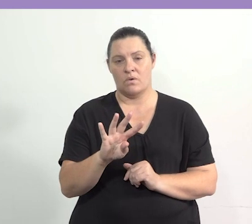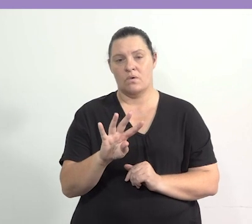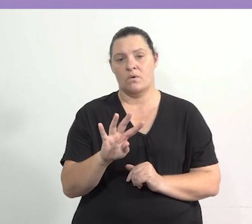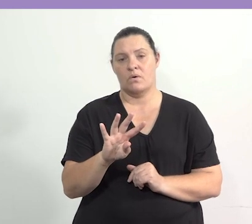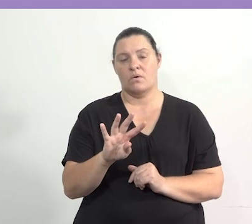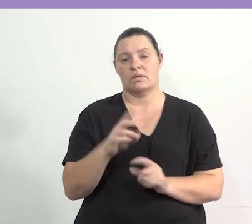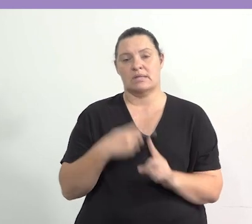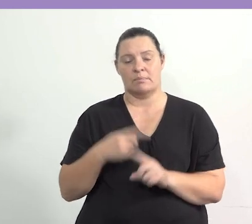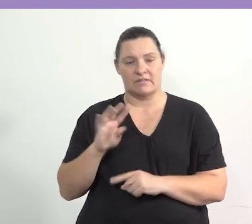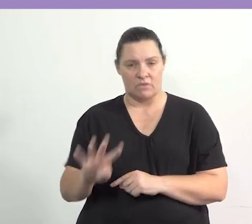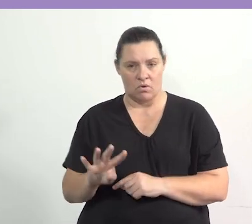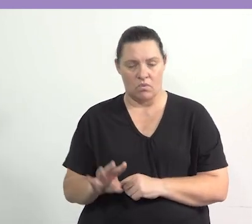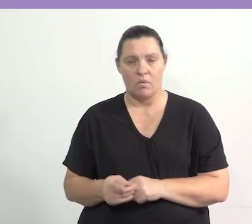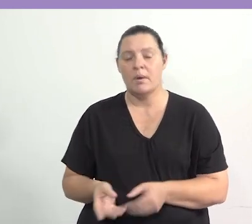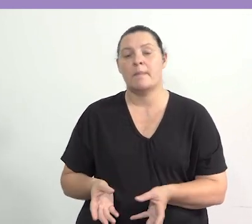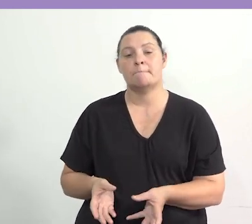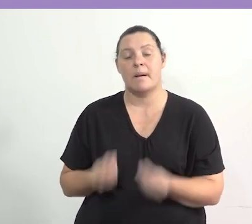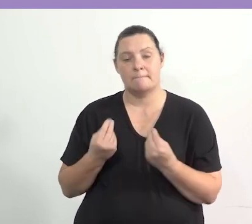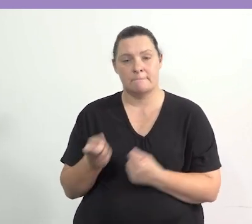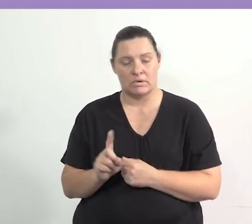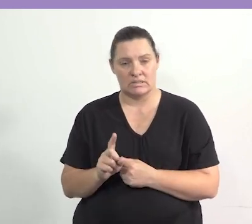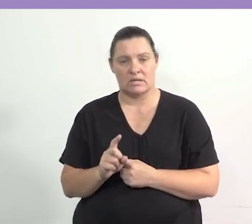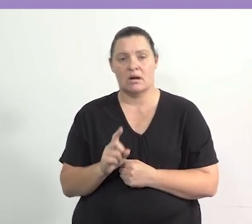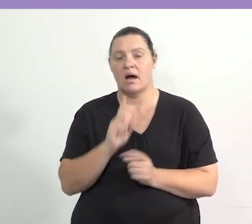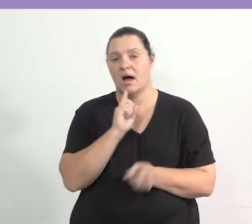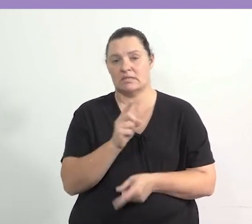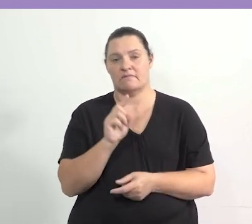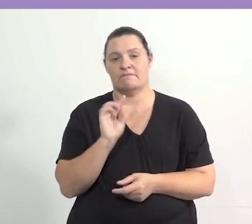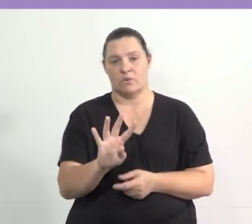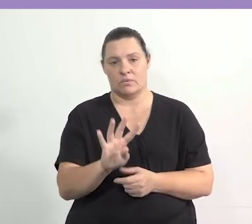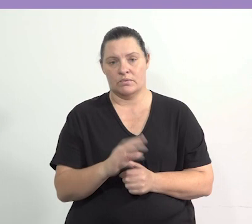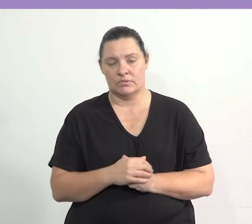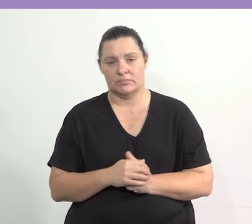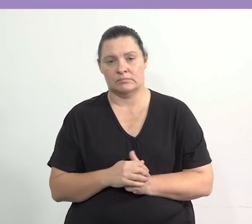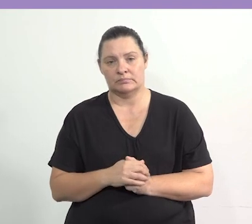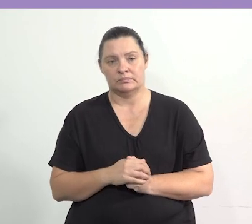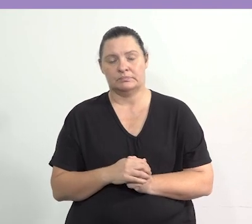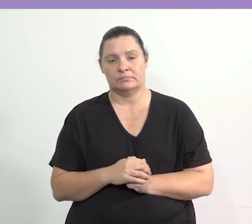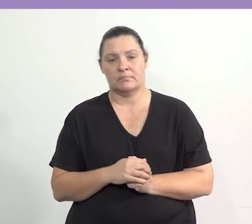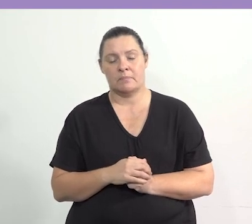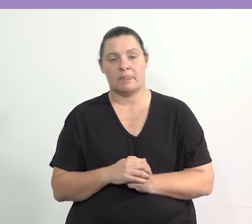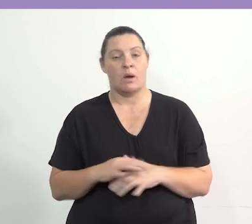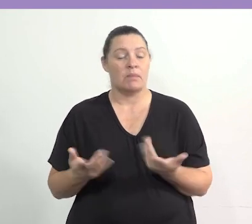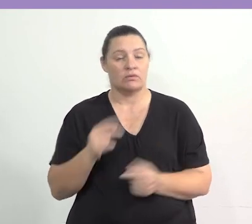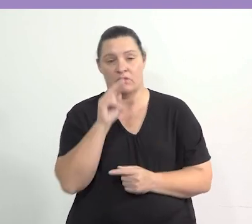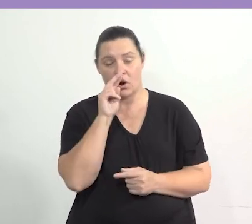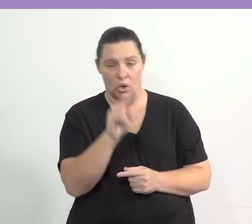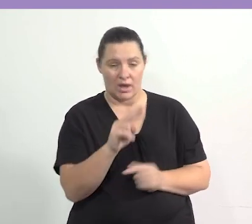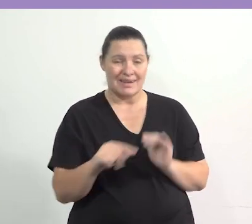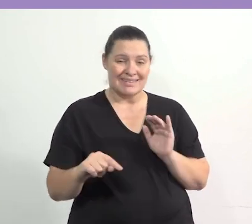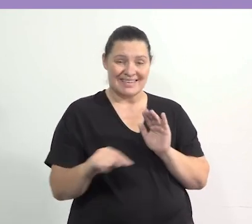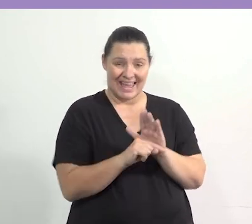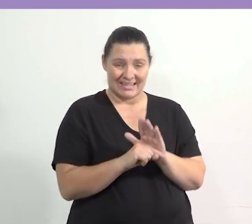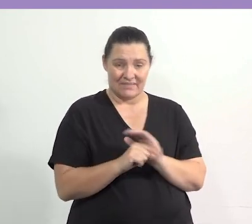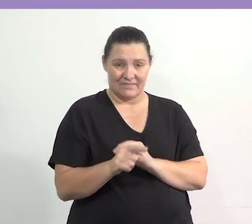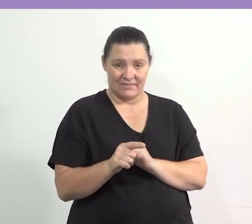multiplied by the 4, which will give us an answer of 4. But when we are looking at